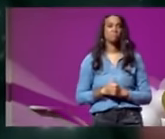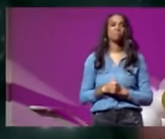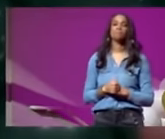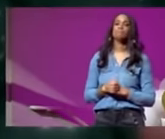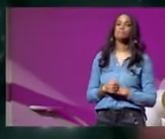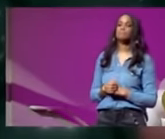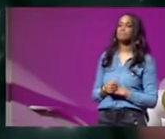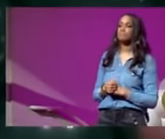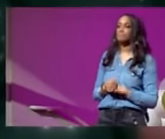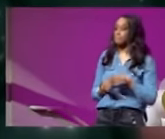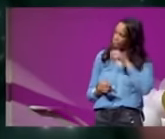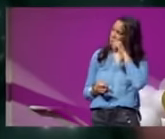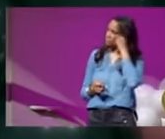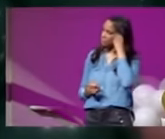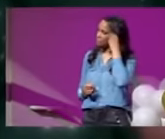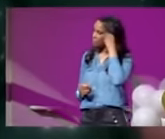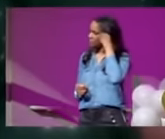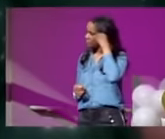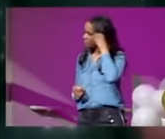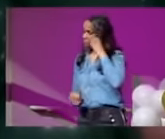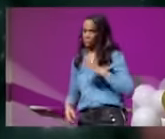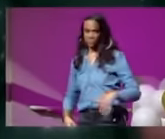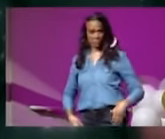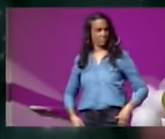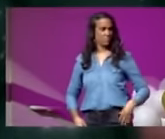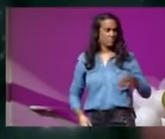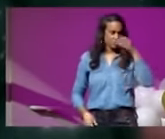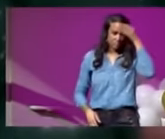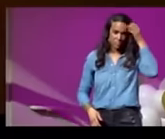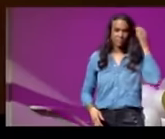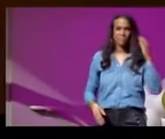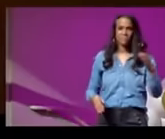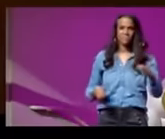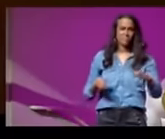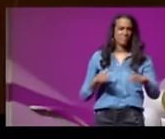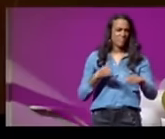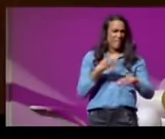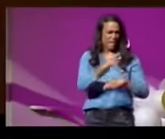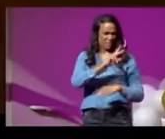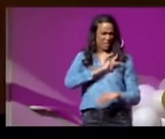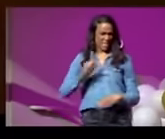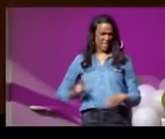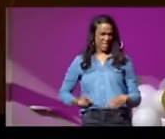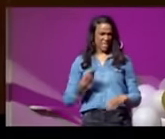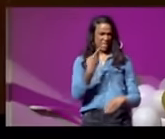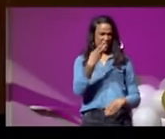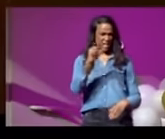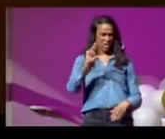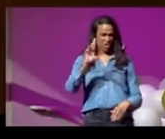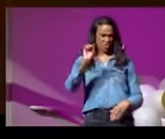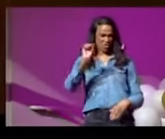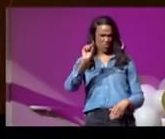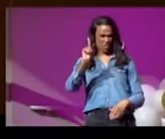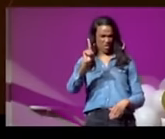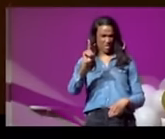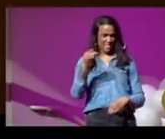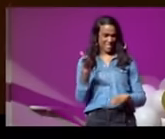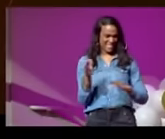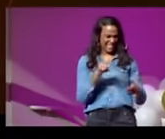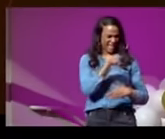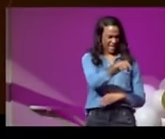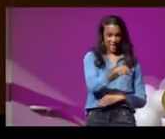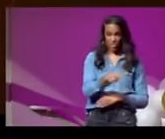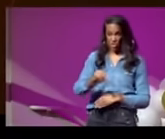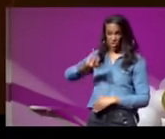Version translation of the Greek New Testament. After Herod died, an angel of the Lord appeared in a dream